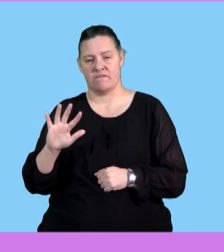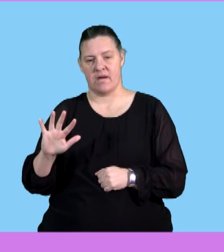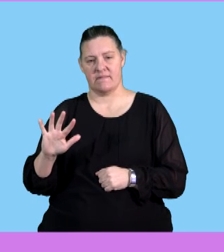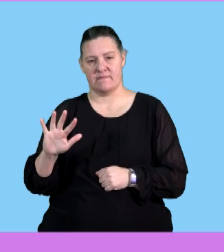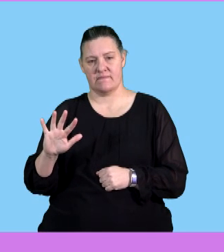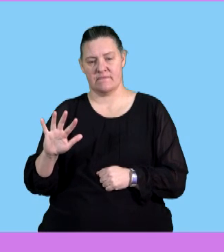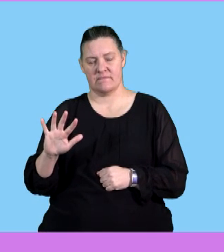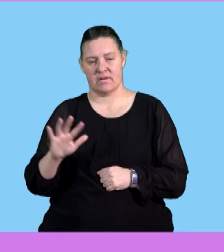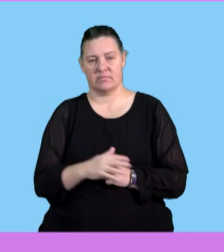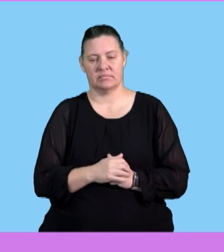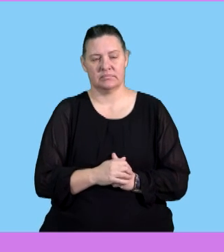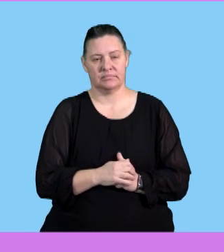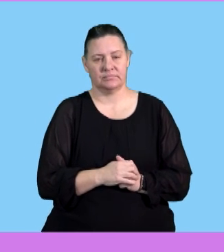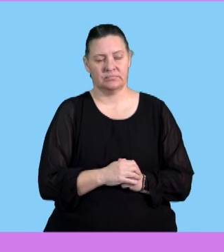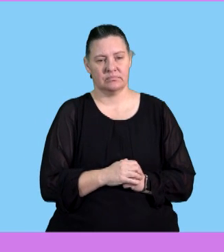66.45